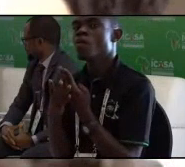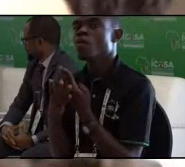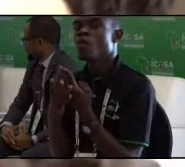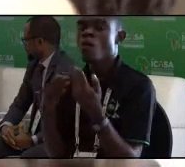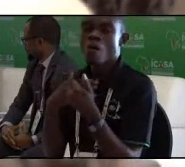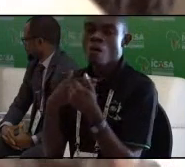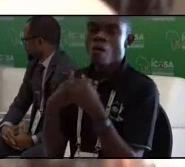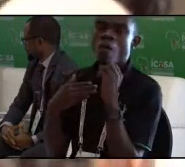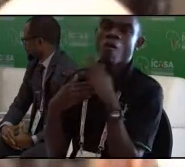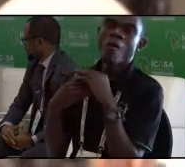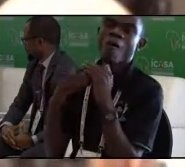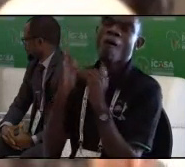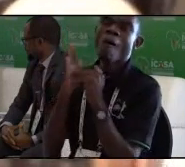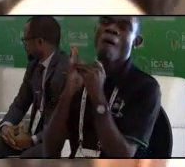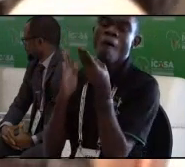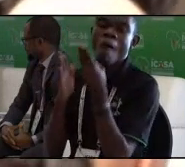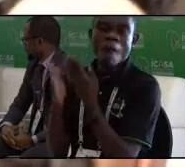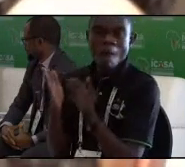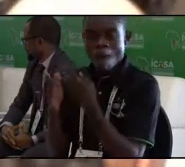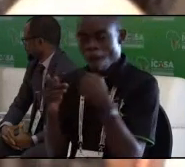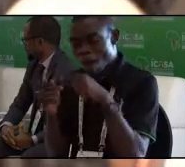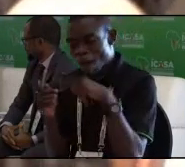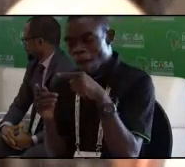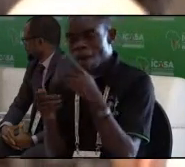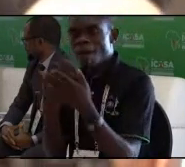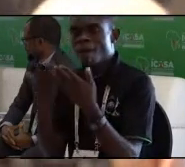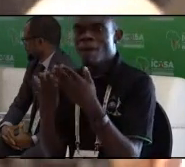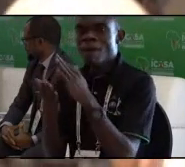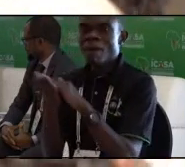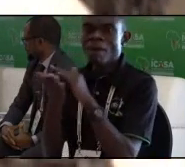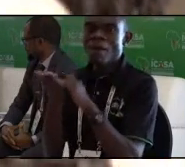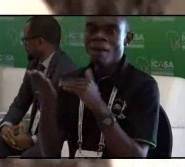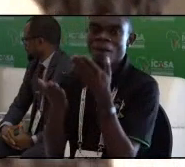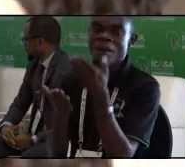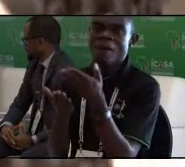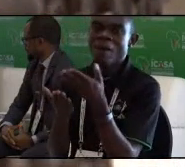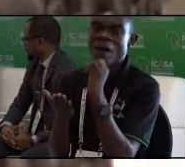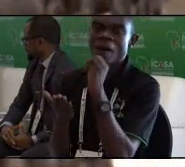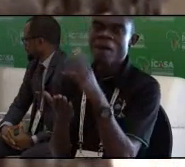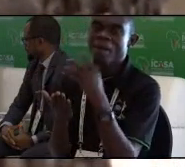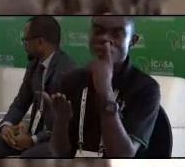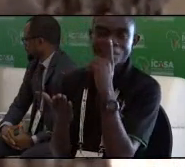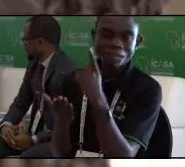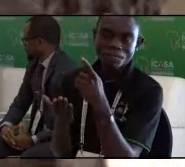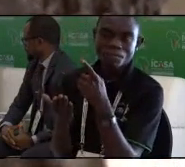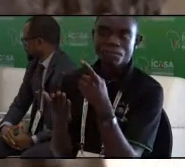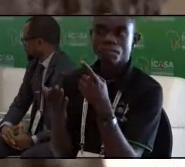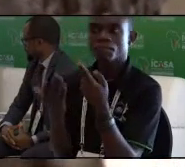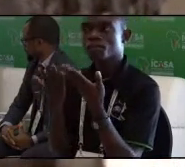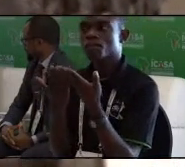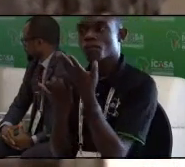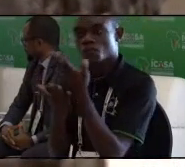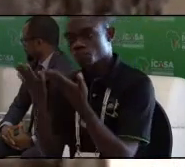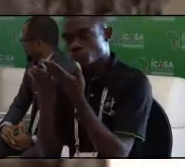the demand increases, then the distributor also increase supply in the private sector. Yeah, so that's how the